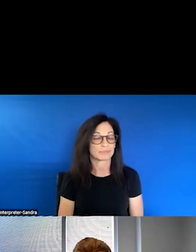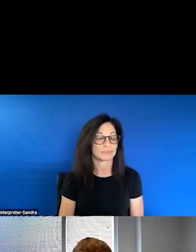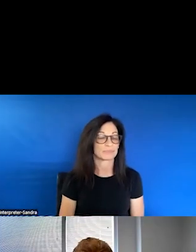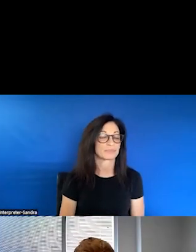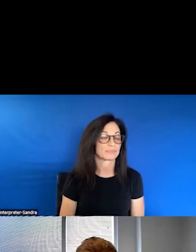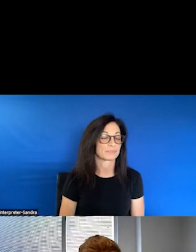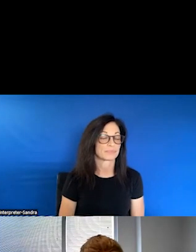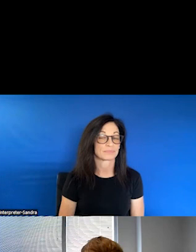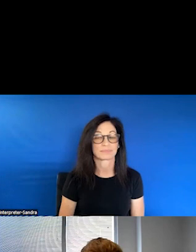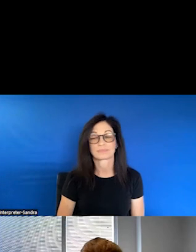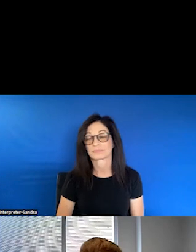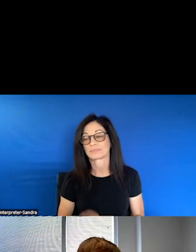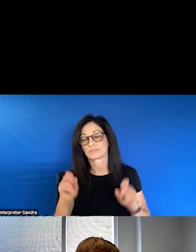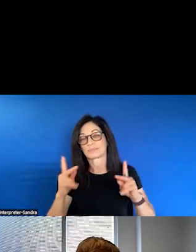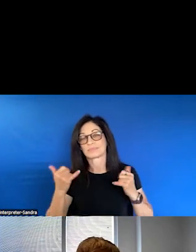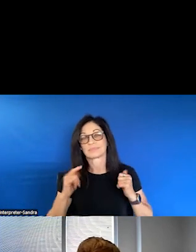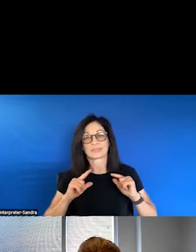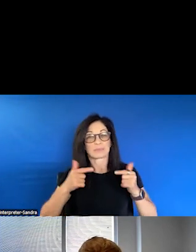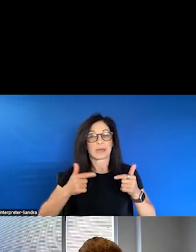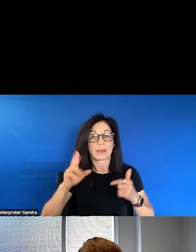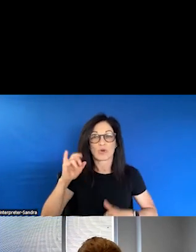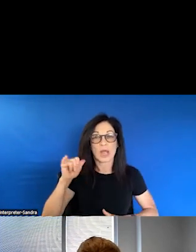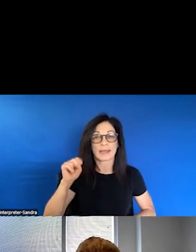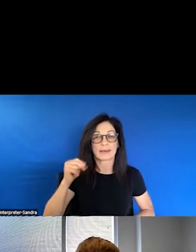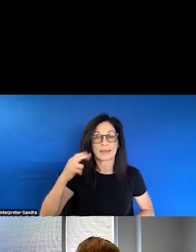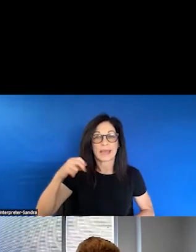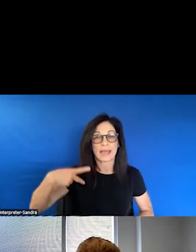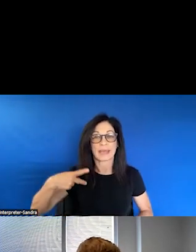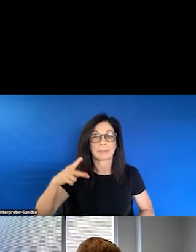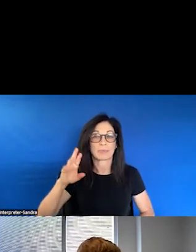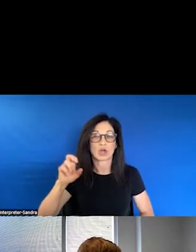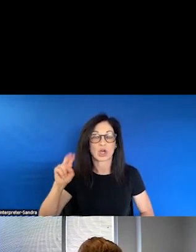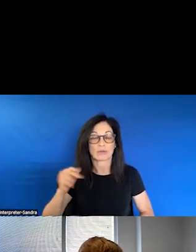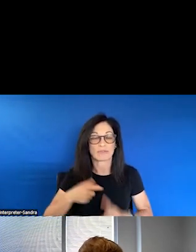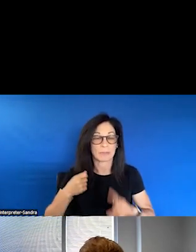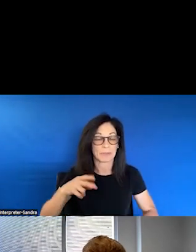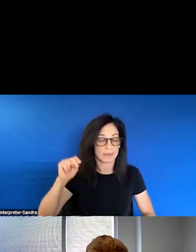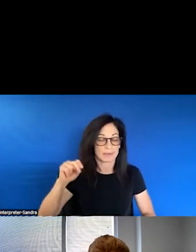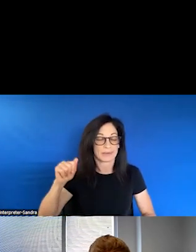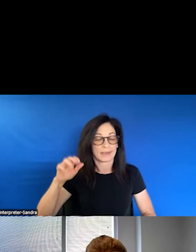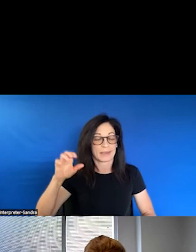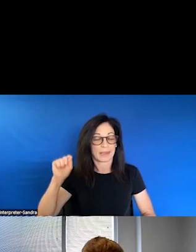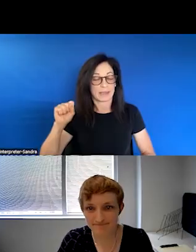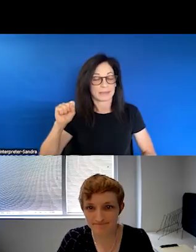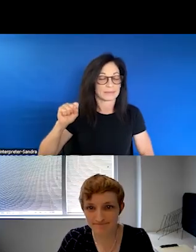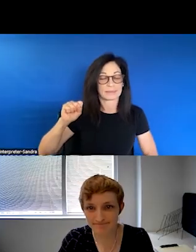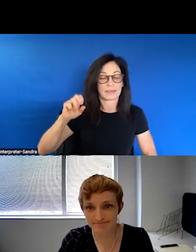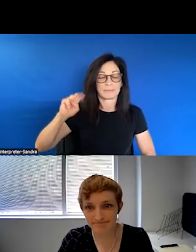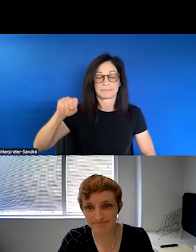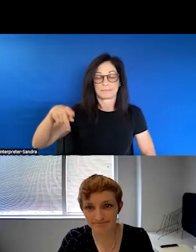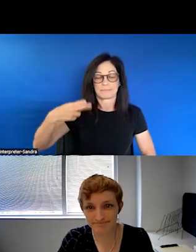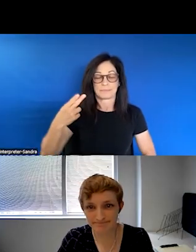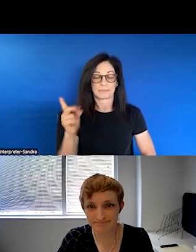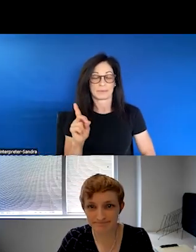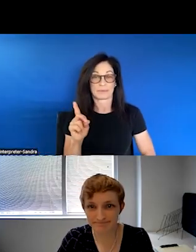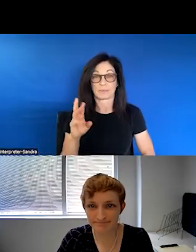All right, I'm going to turn it next to Brian Hepburn at NASHPID for some quick updates. Brian. Thank